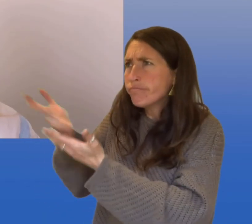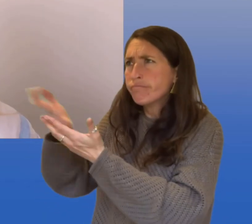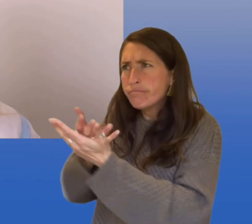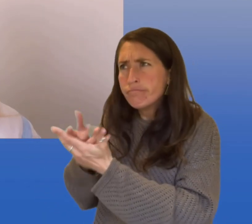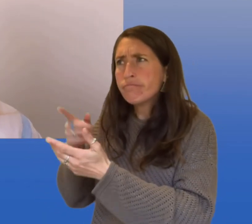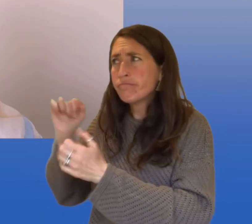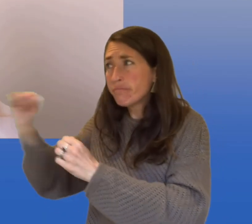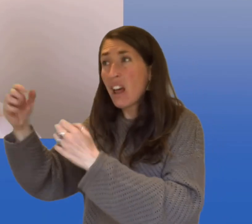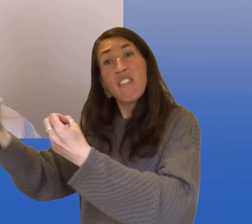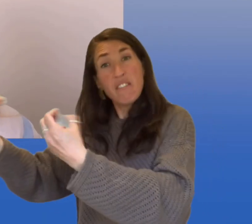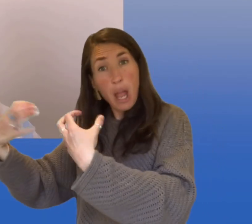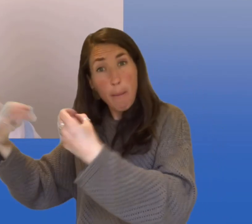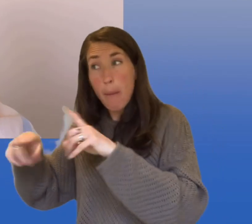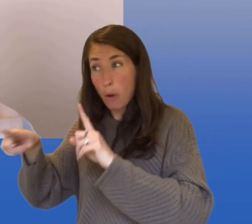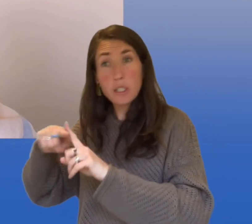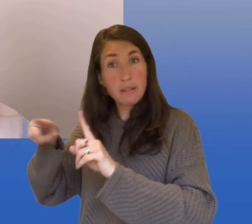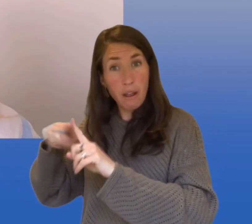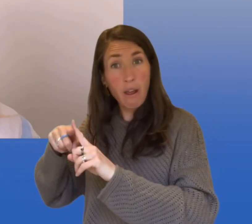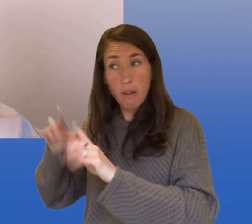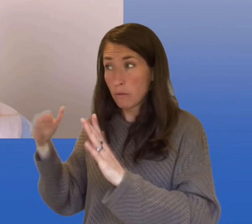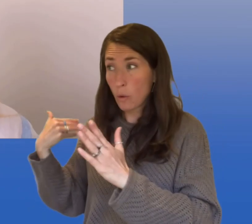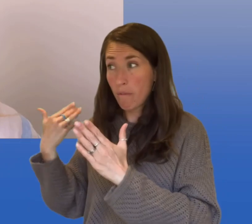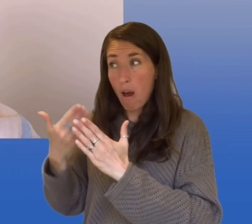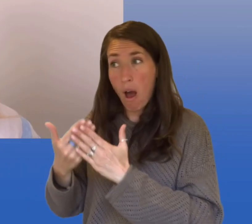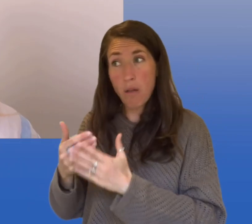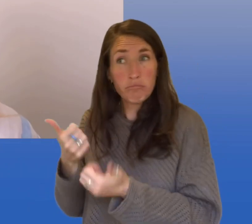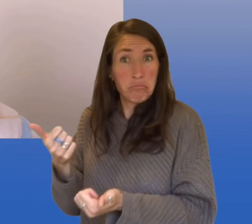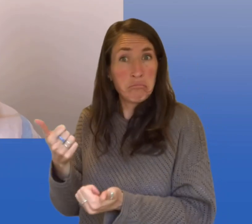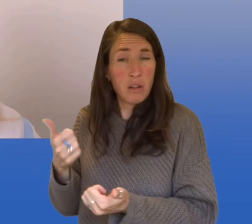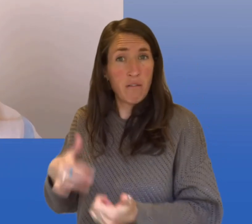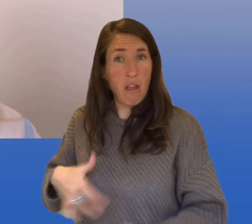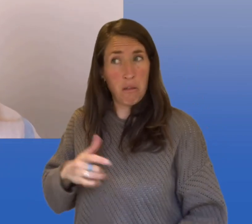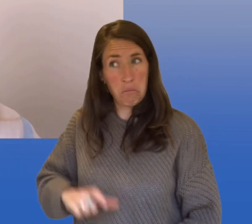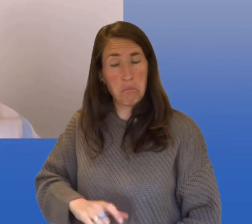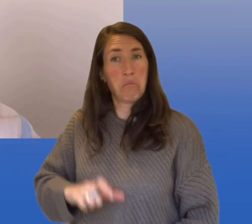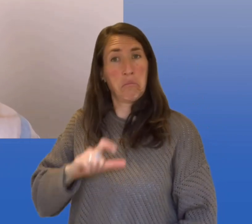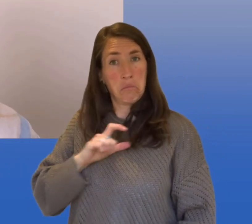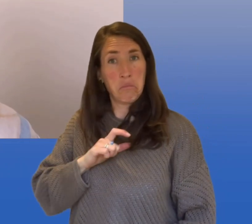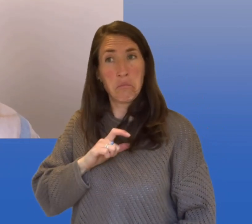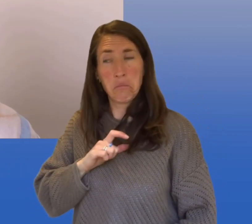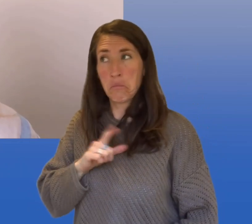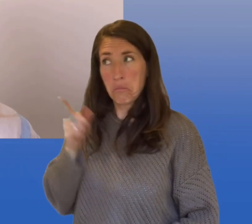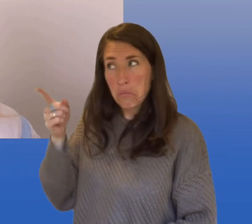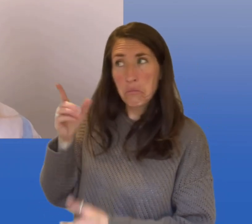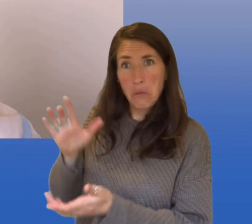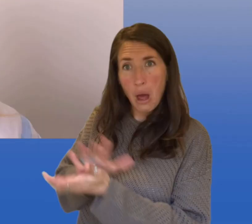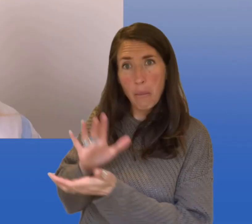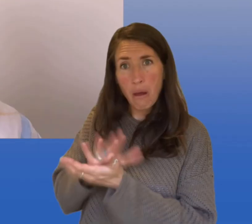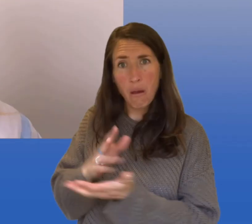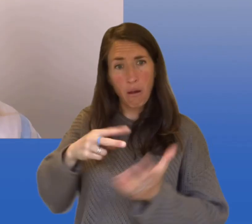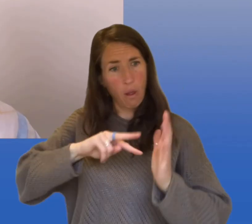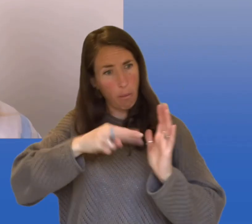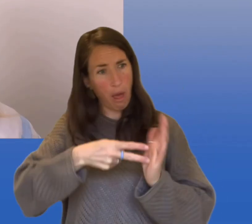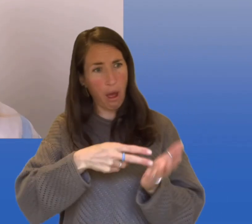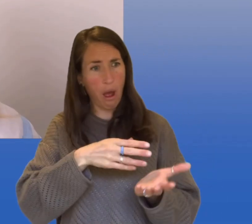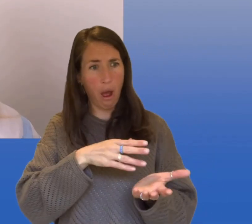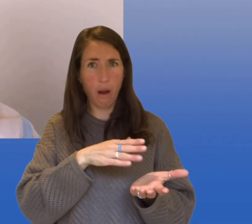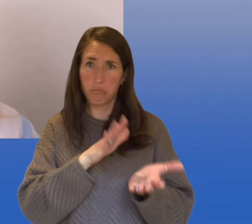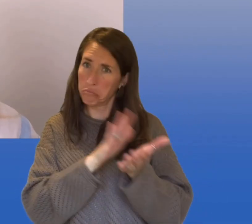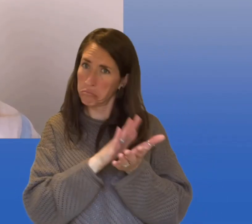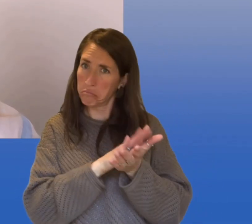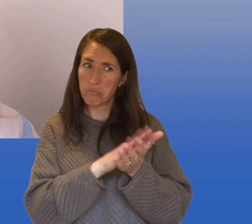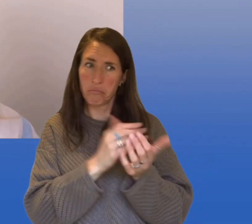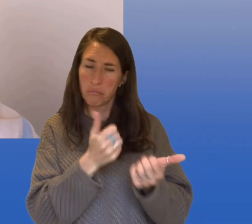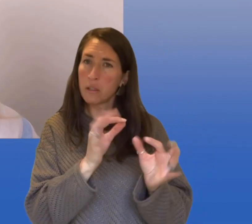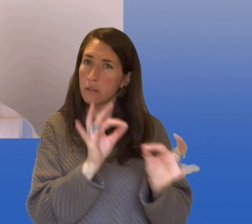about it. And we've been getting positive feedback on it so far. So we're feeling quite confident about the, how solid the plan